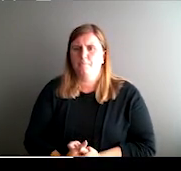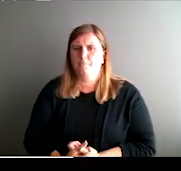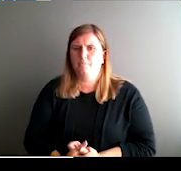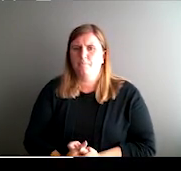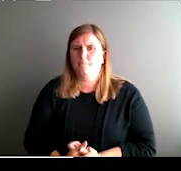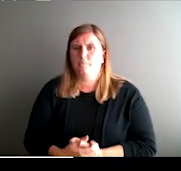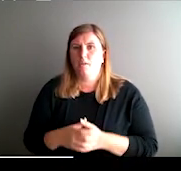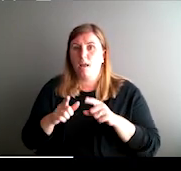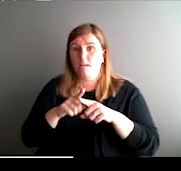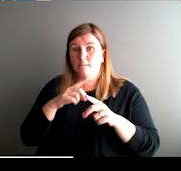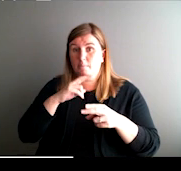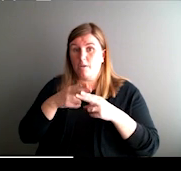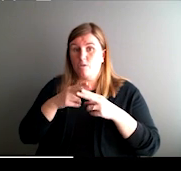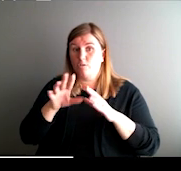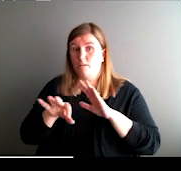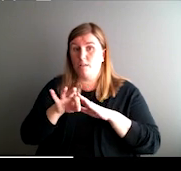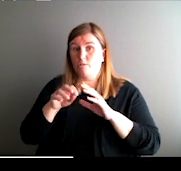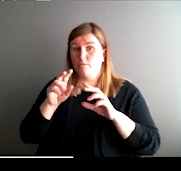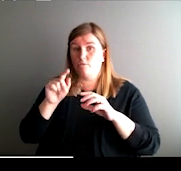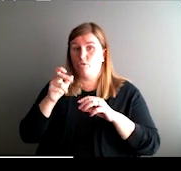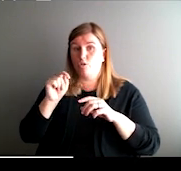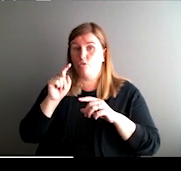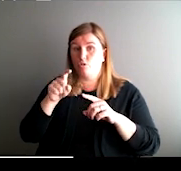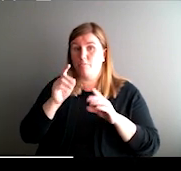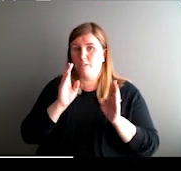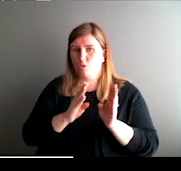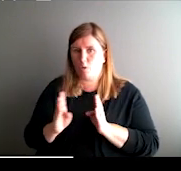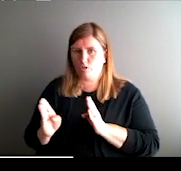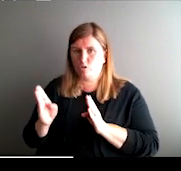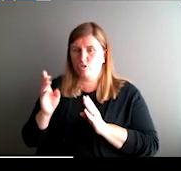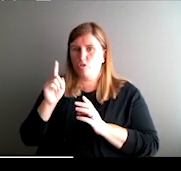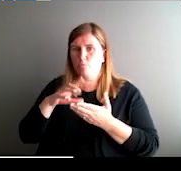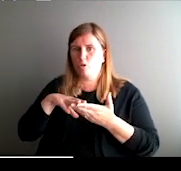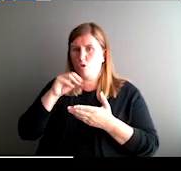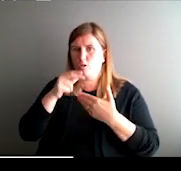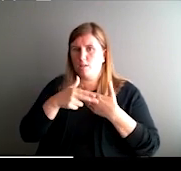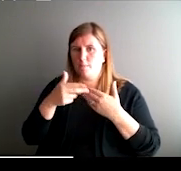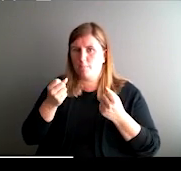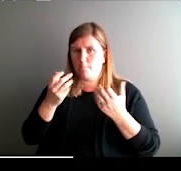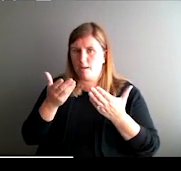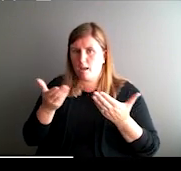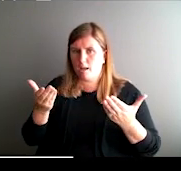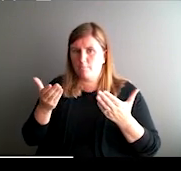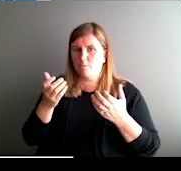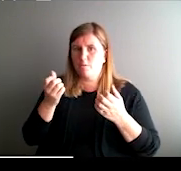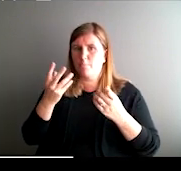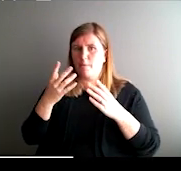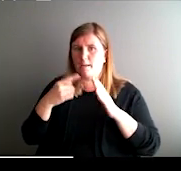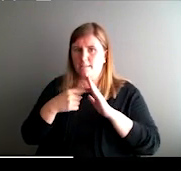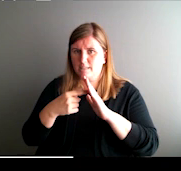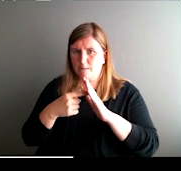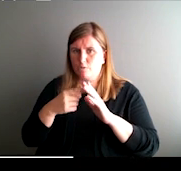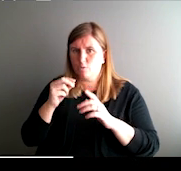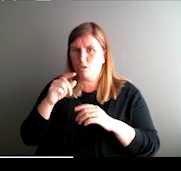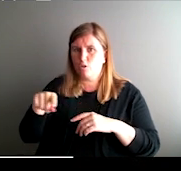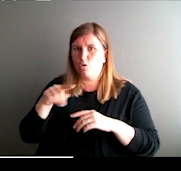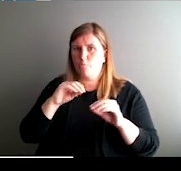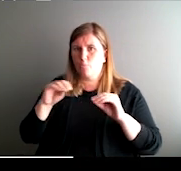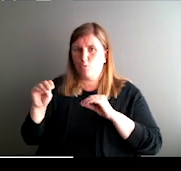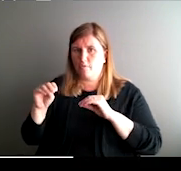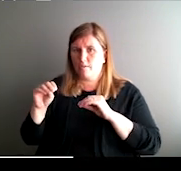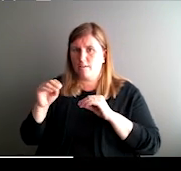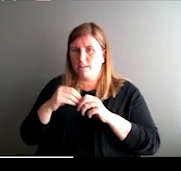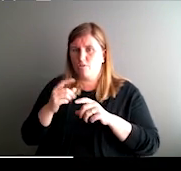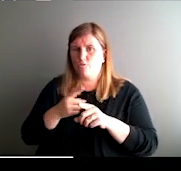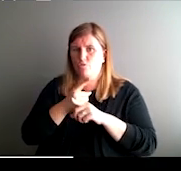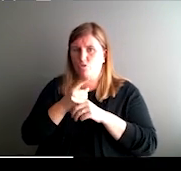As I mentioned, your selection of targets should be sequential. You should learn to label many items across many examples so that you're moving in